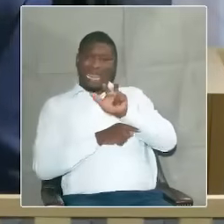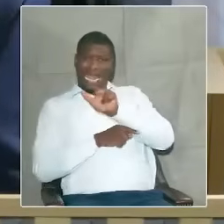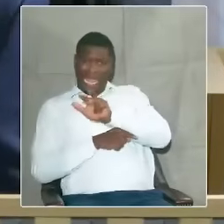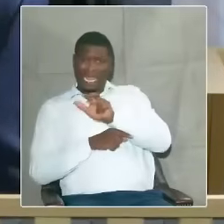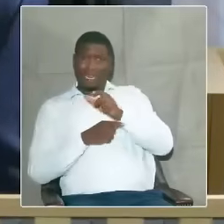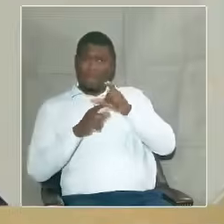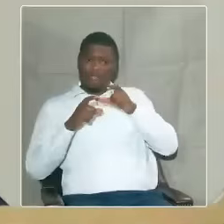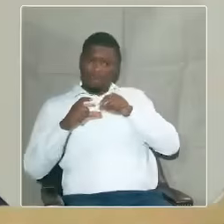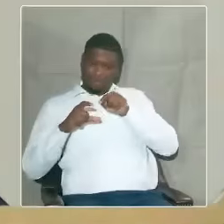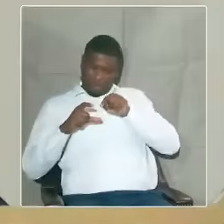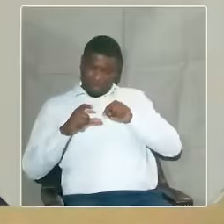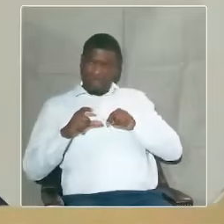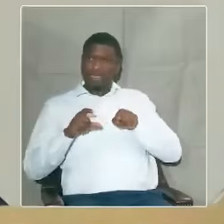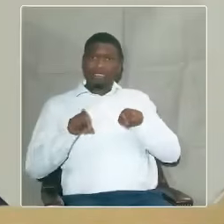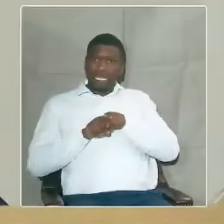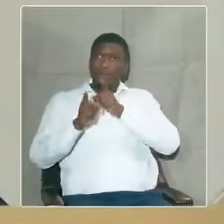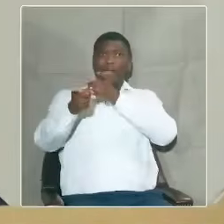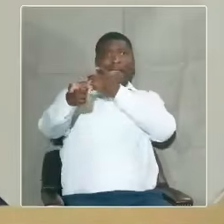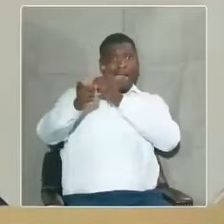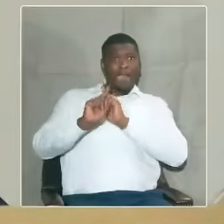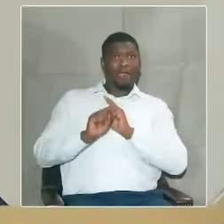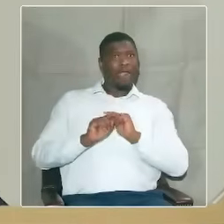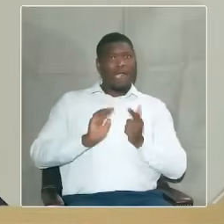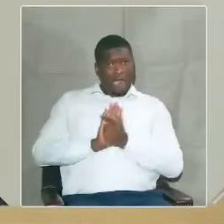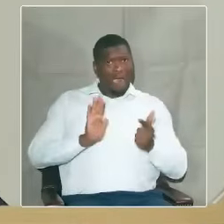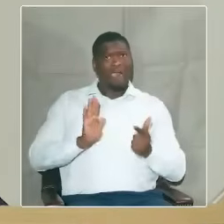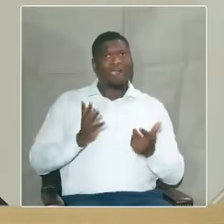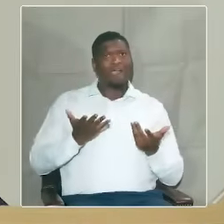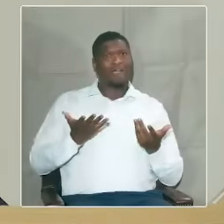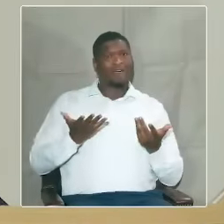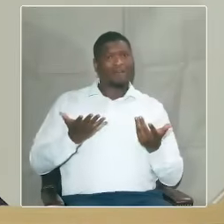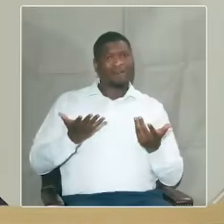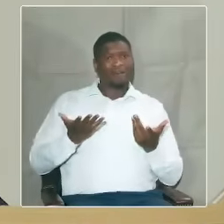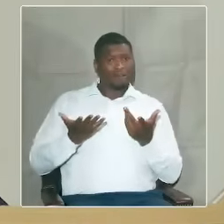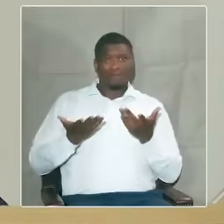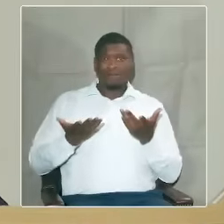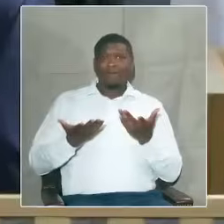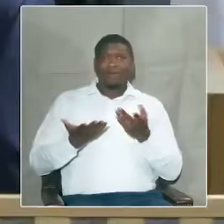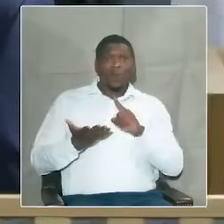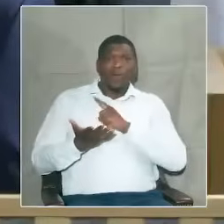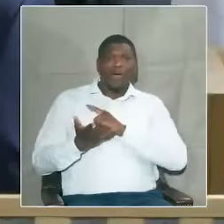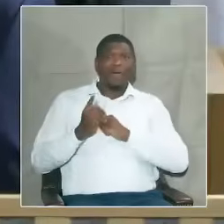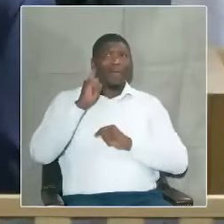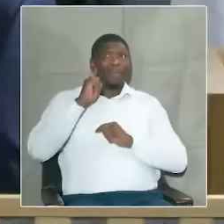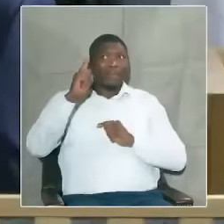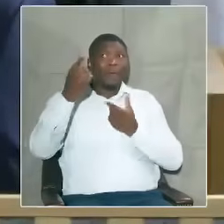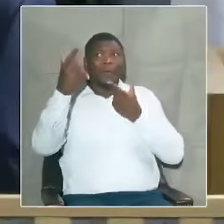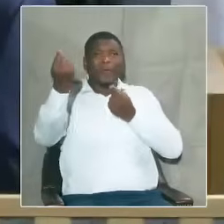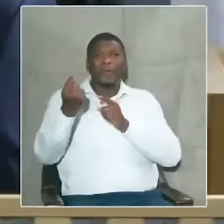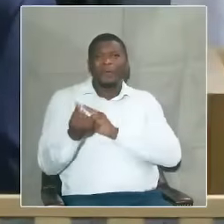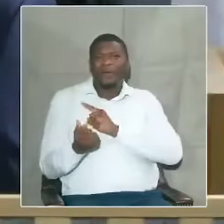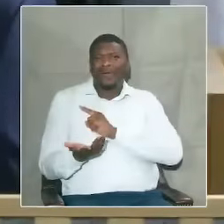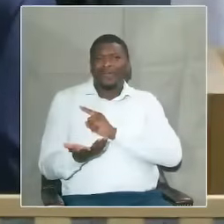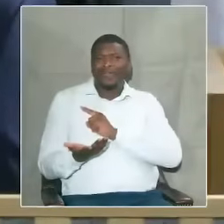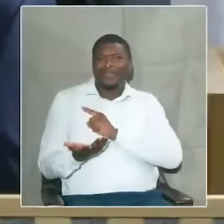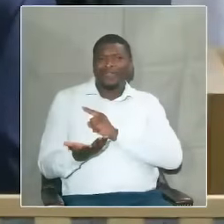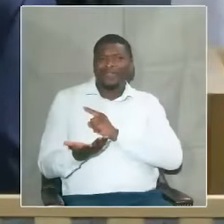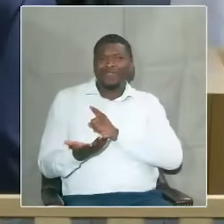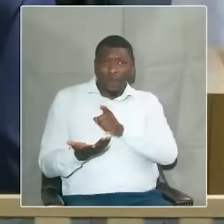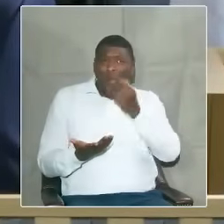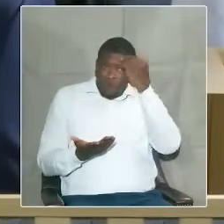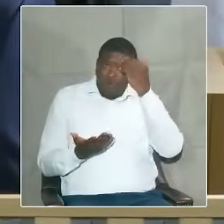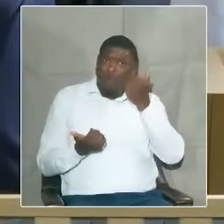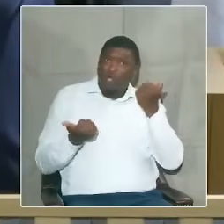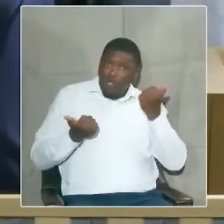188 of your affidavit. You say the instruction was unlawful. So why obey it if you've told us that you